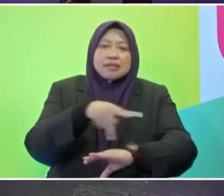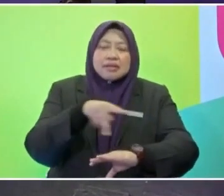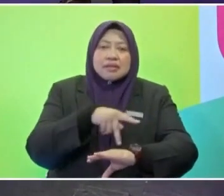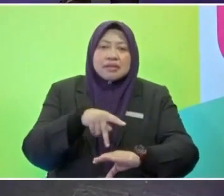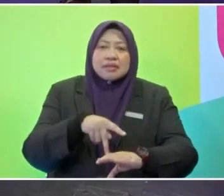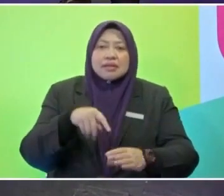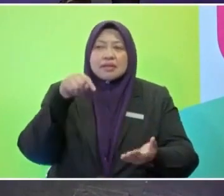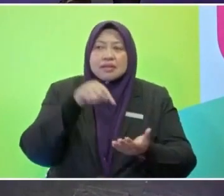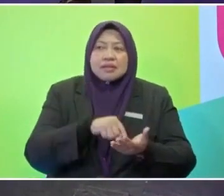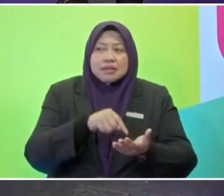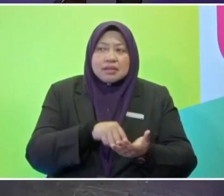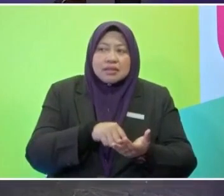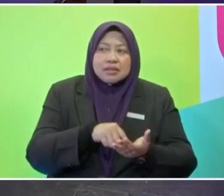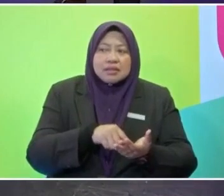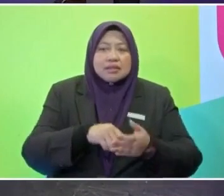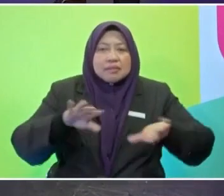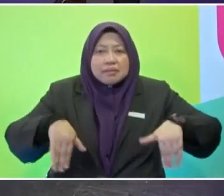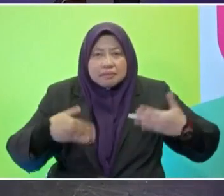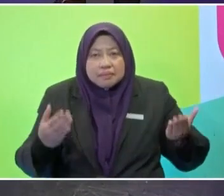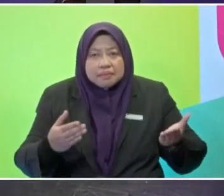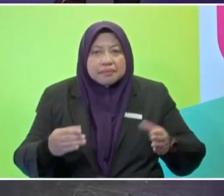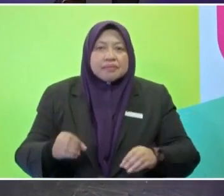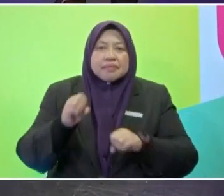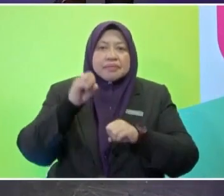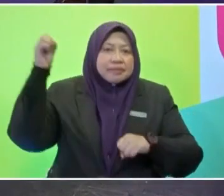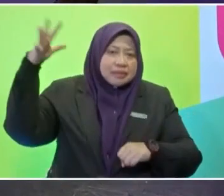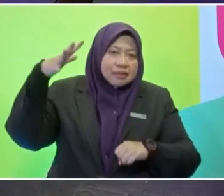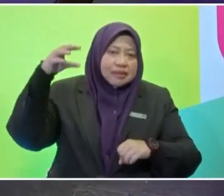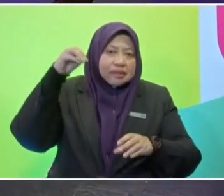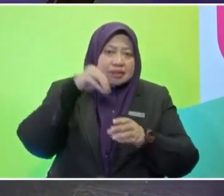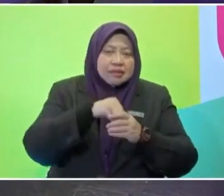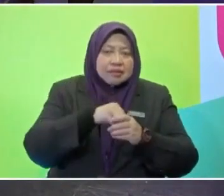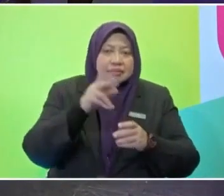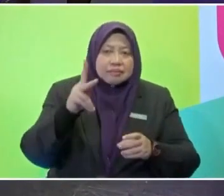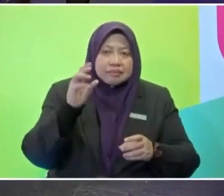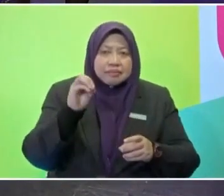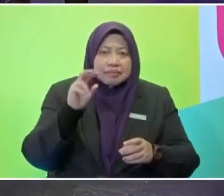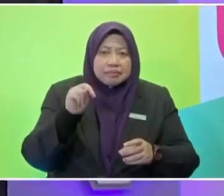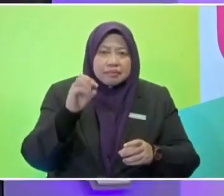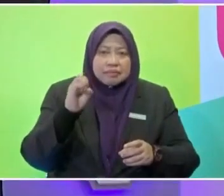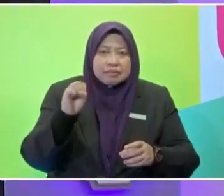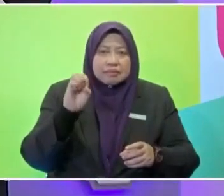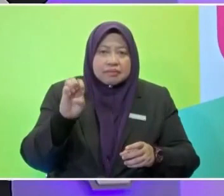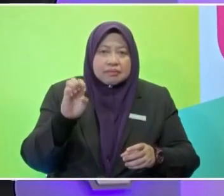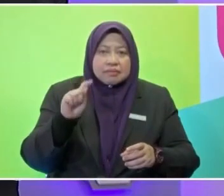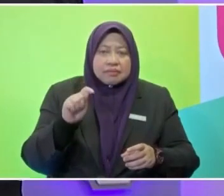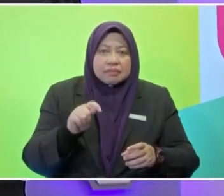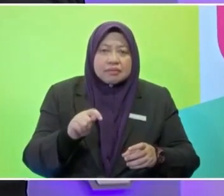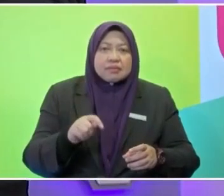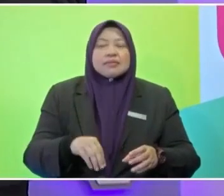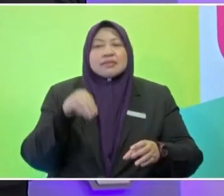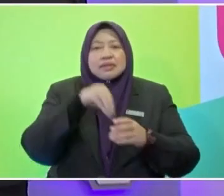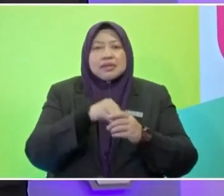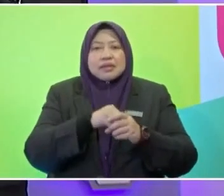is for light. This is how light helps during a concert. Mm-mm. Okay. Next, number two is during a rescue